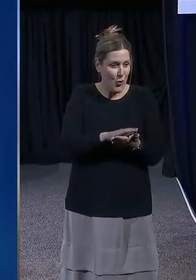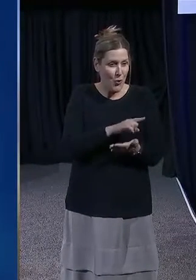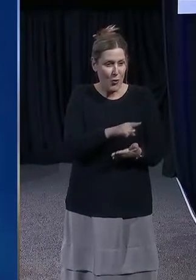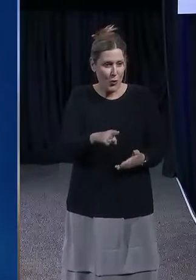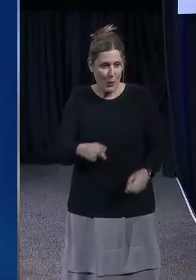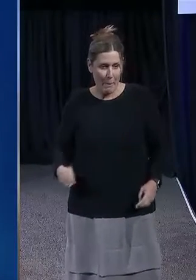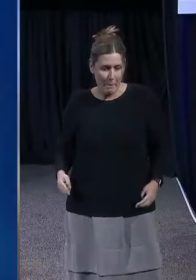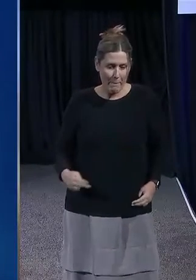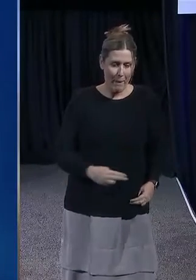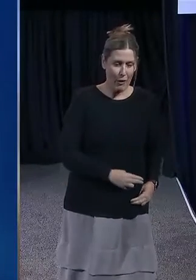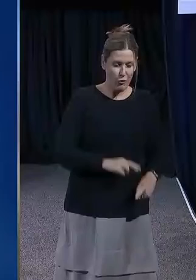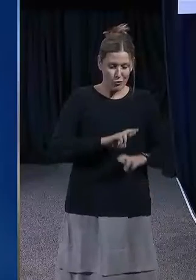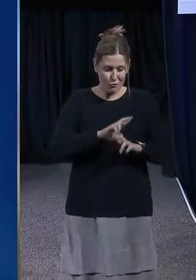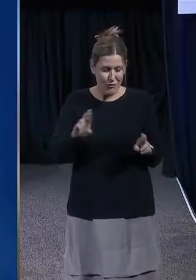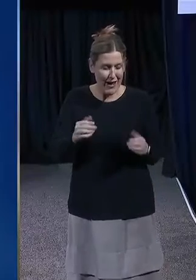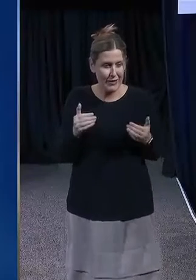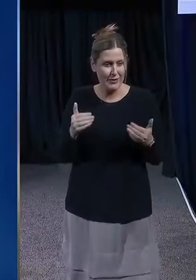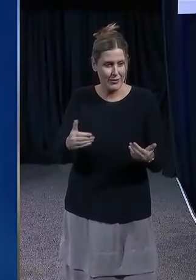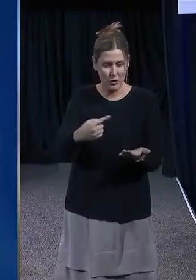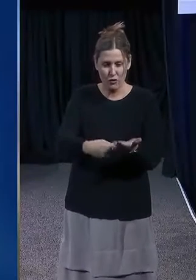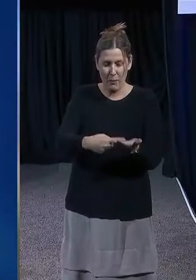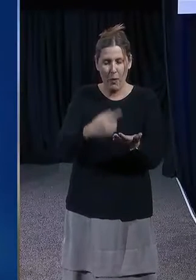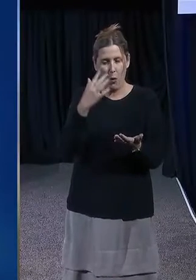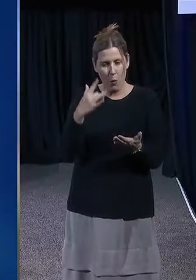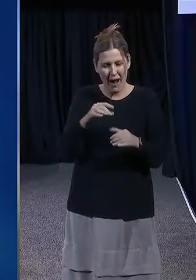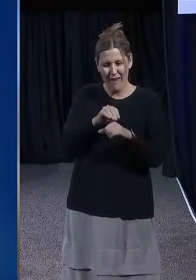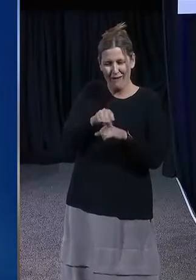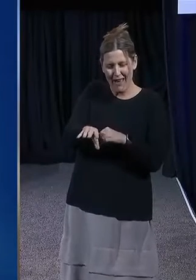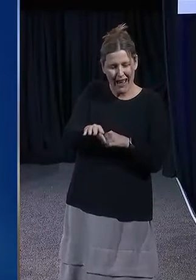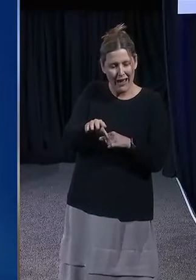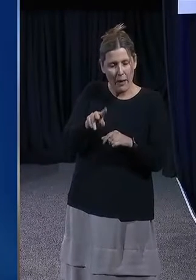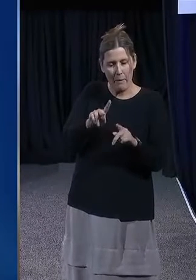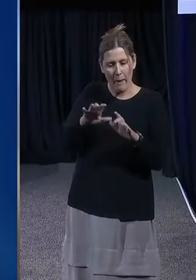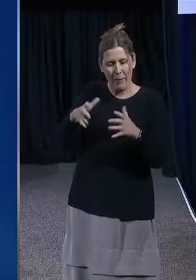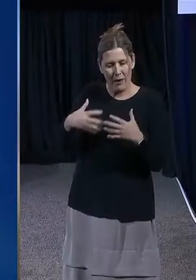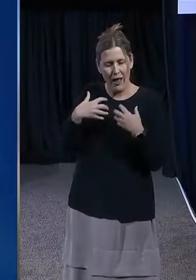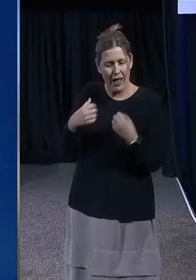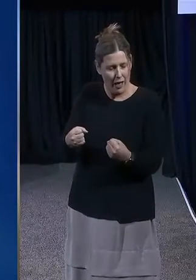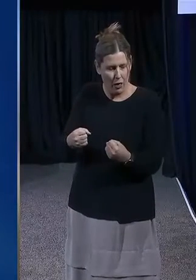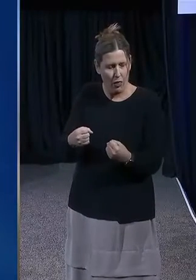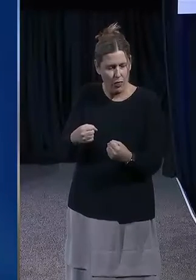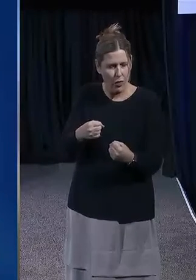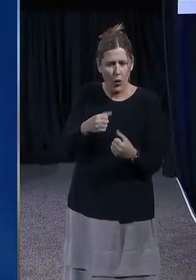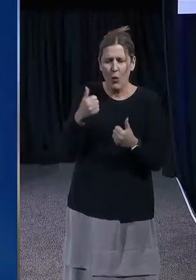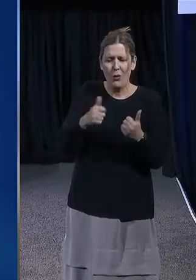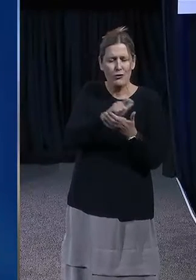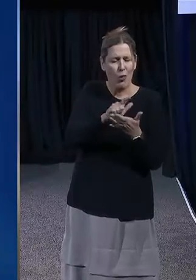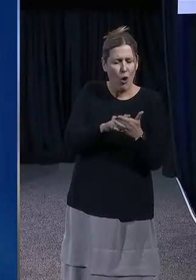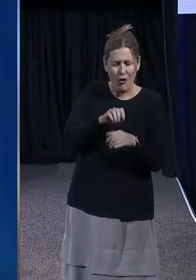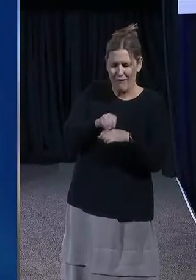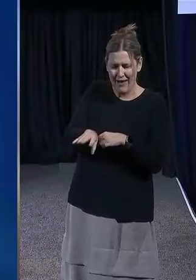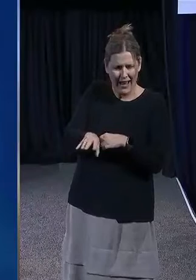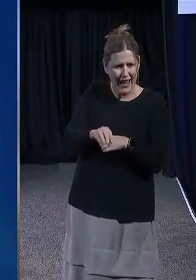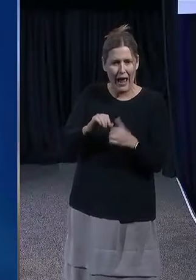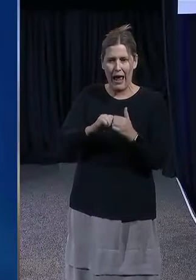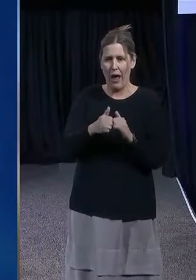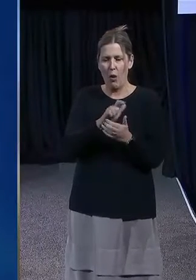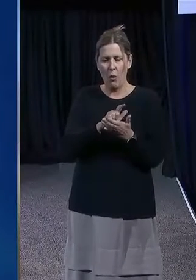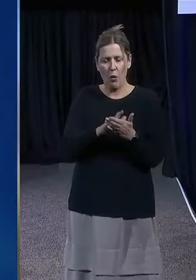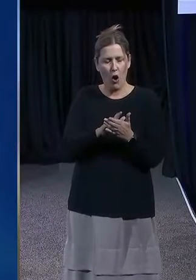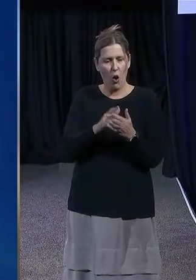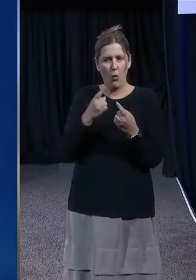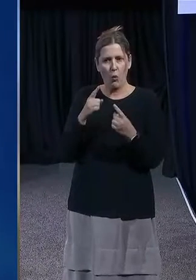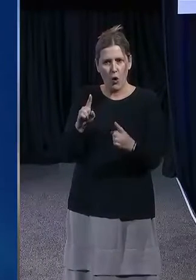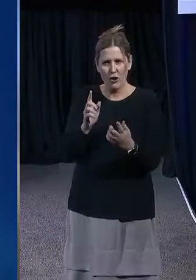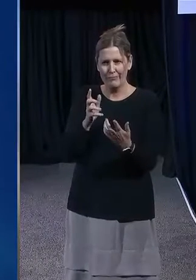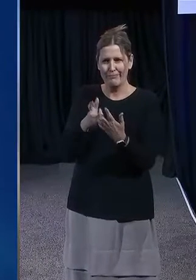about why law affects population health, what law affects population health, and how law works in this